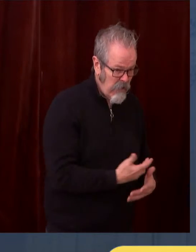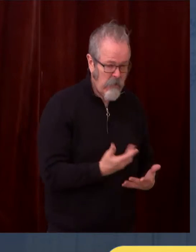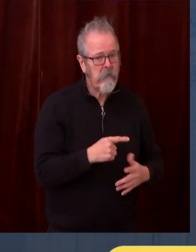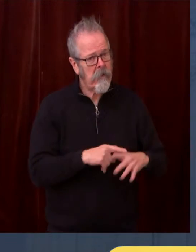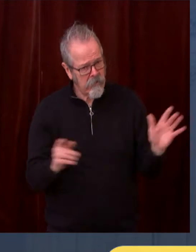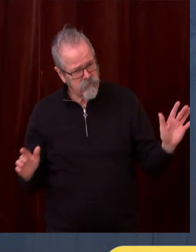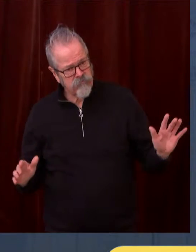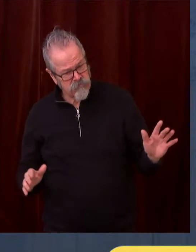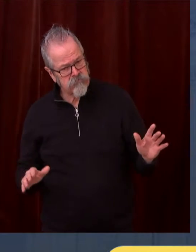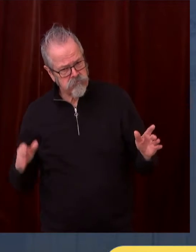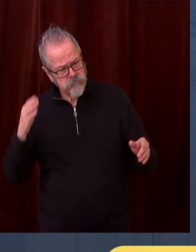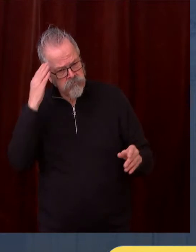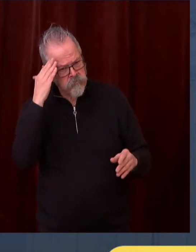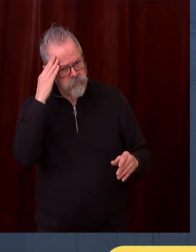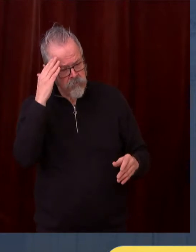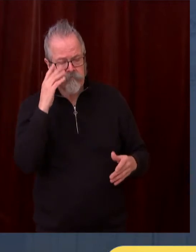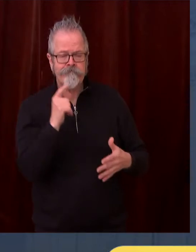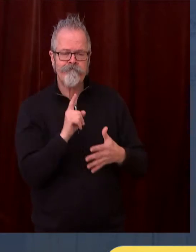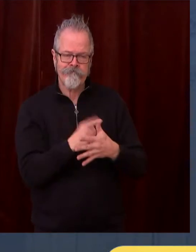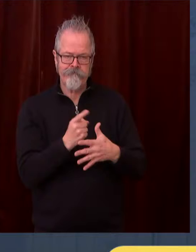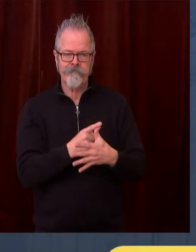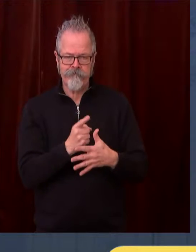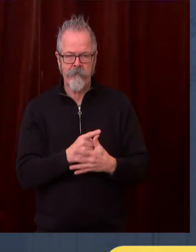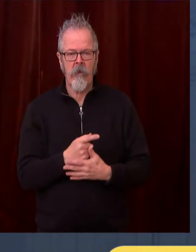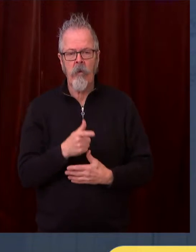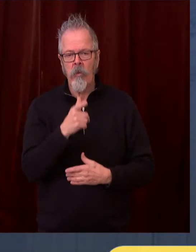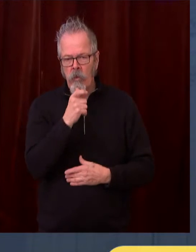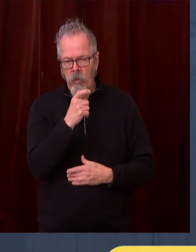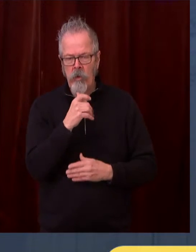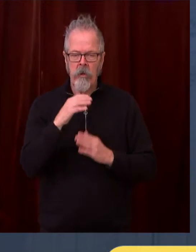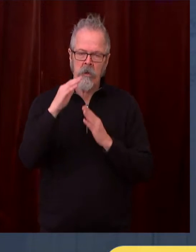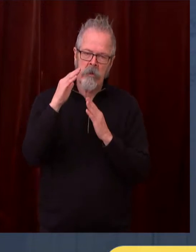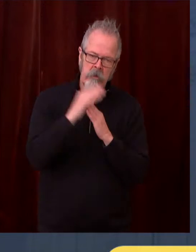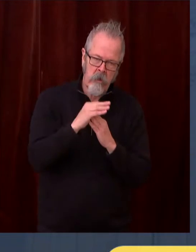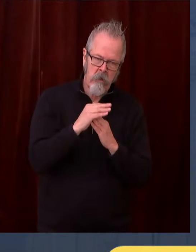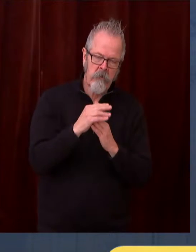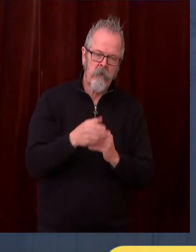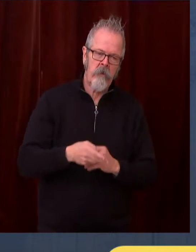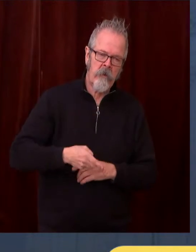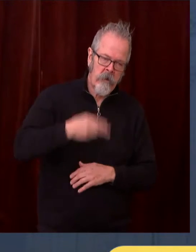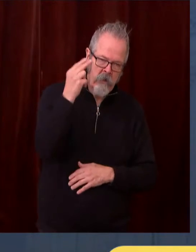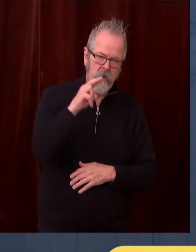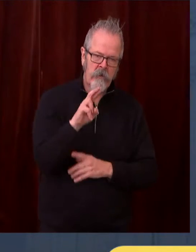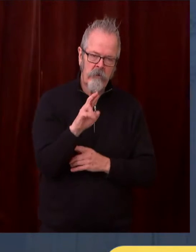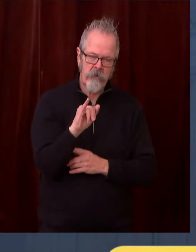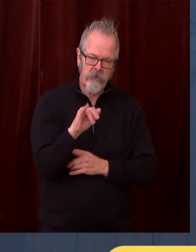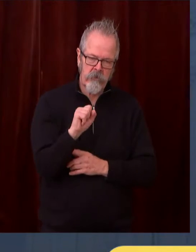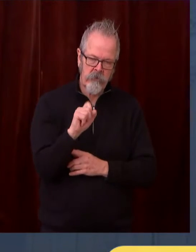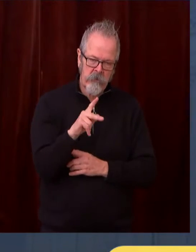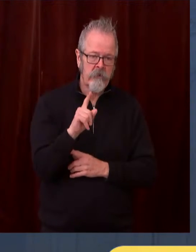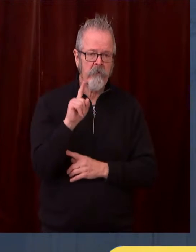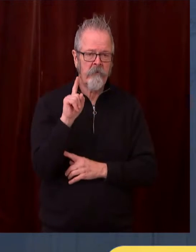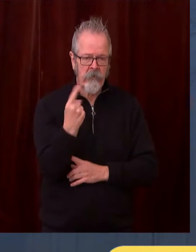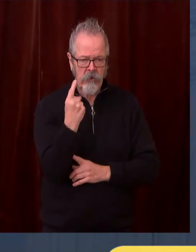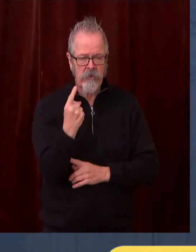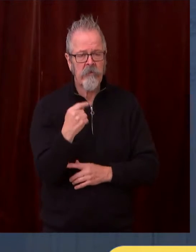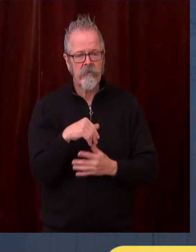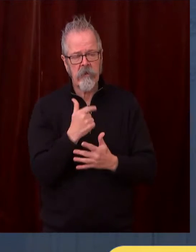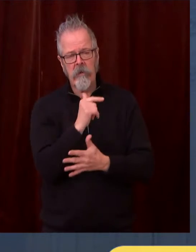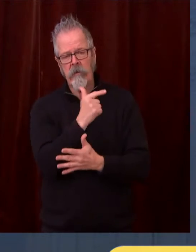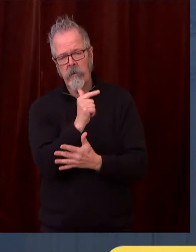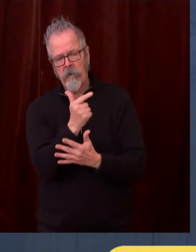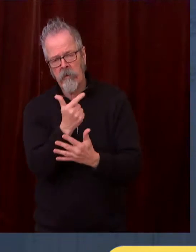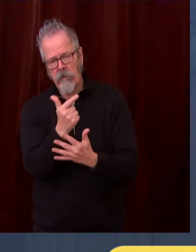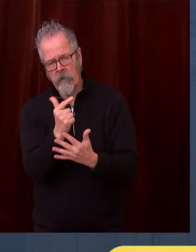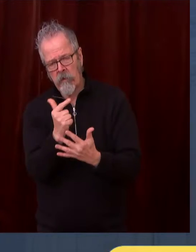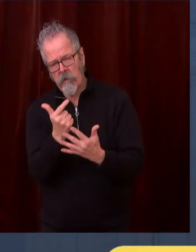medical organizations, but we've made clear that it pertains to those type of working people who have